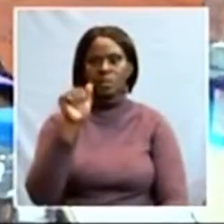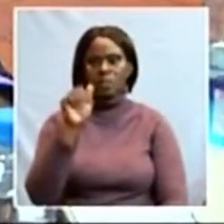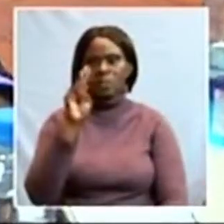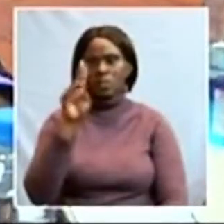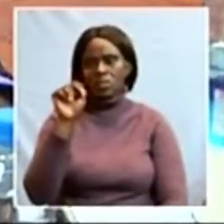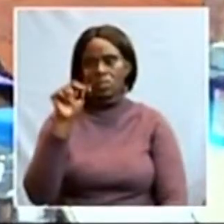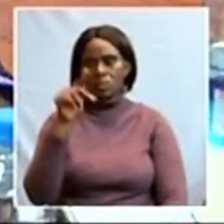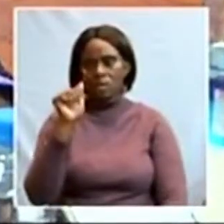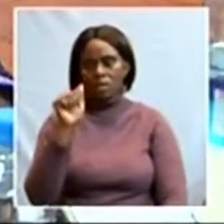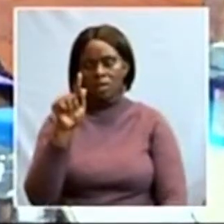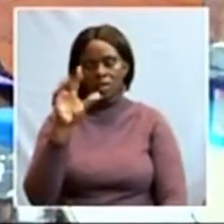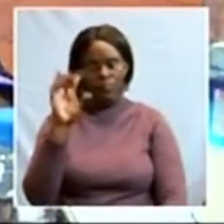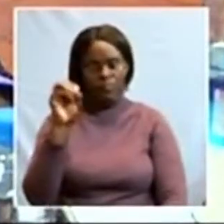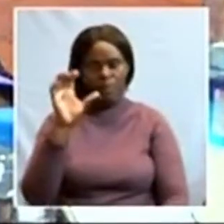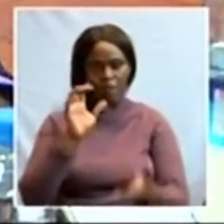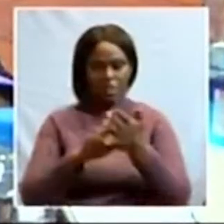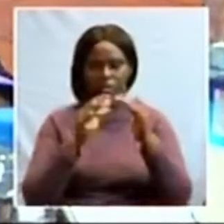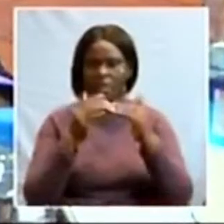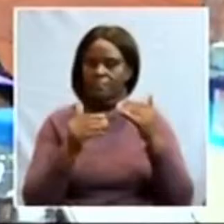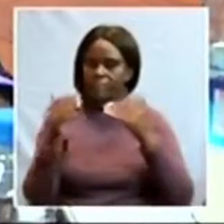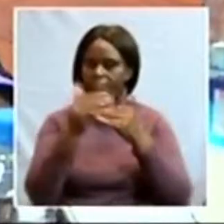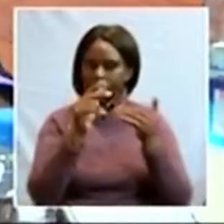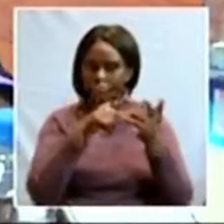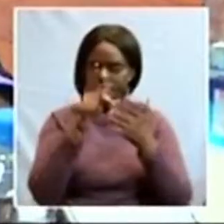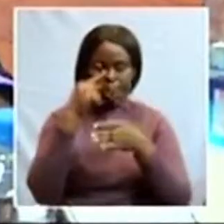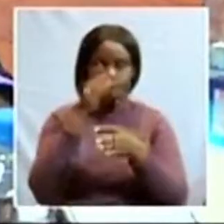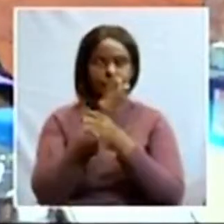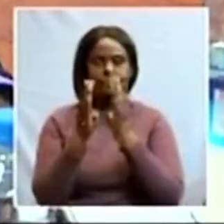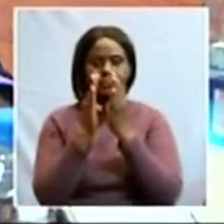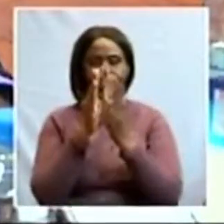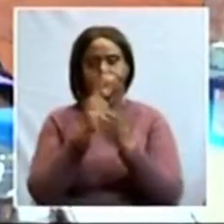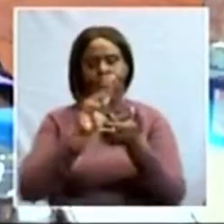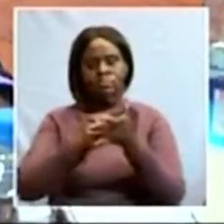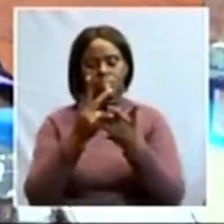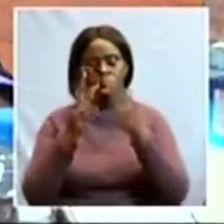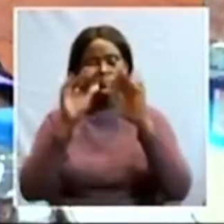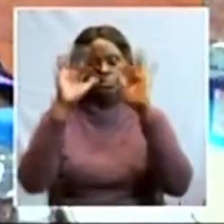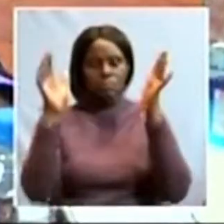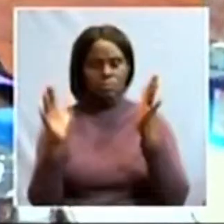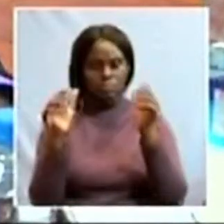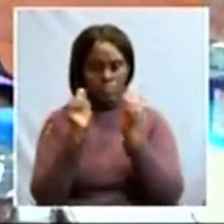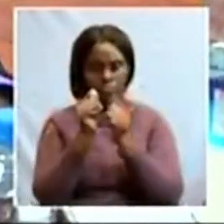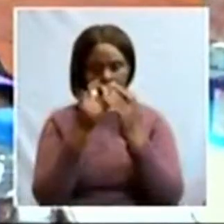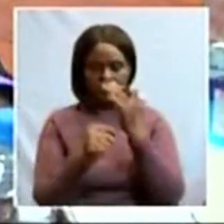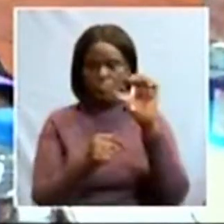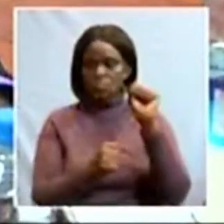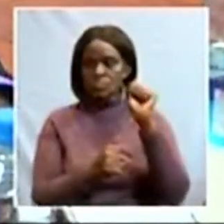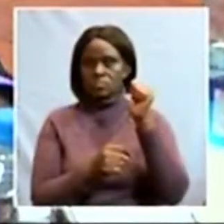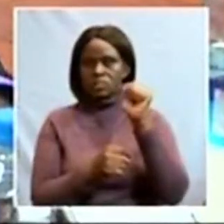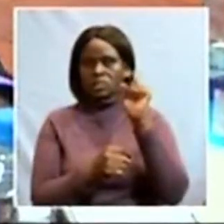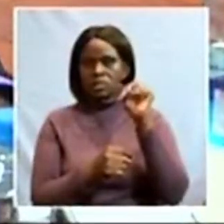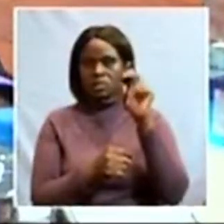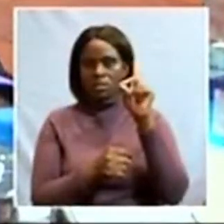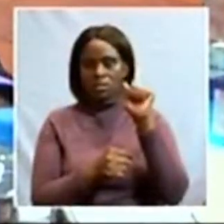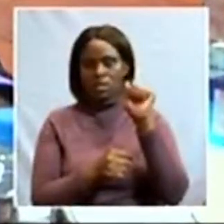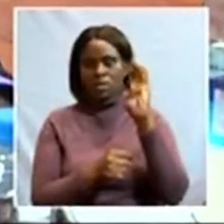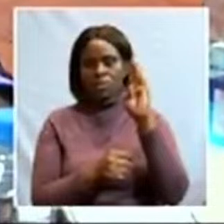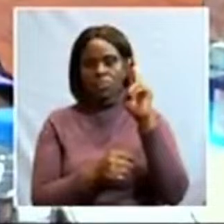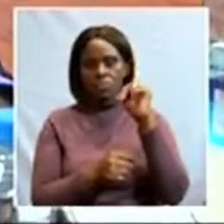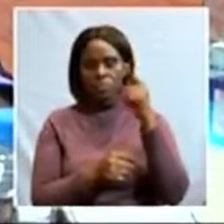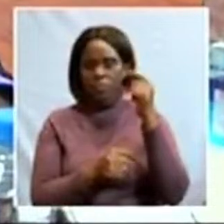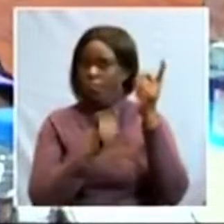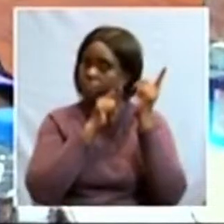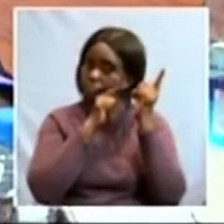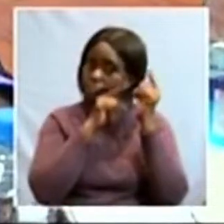and 50,000 was an advance payment for construction of a kitchen shelter and at Sandabunga Lodge.